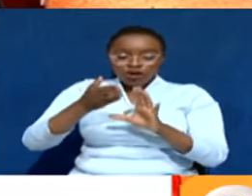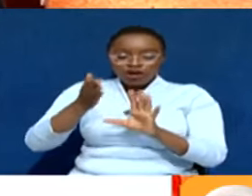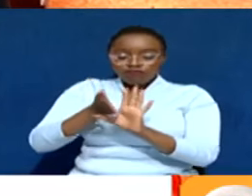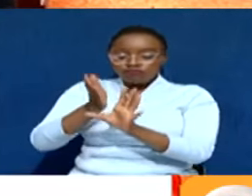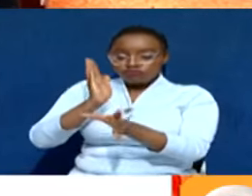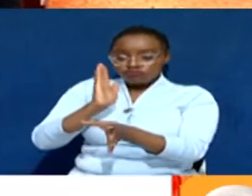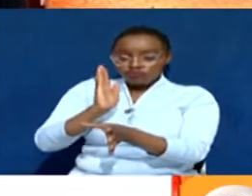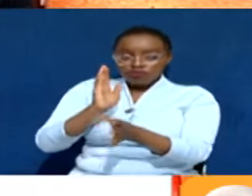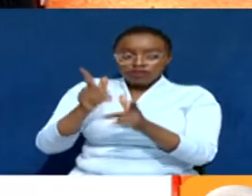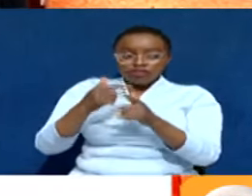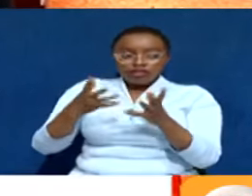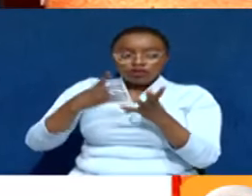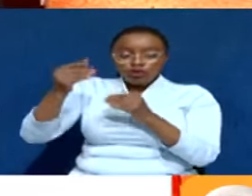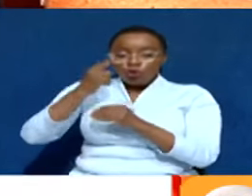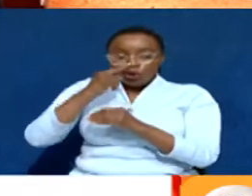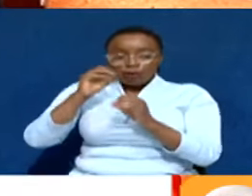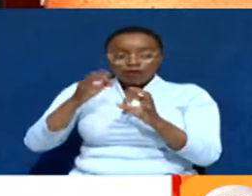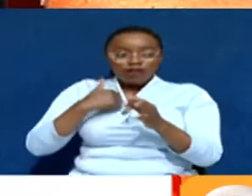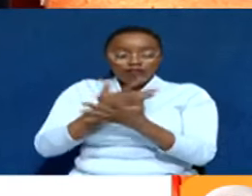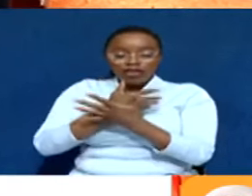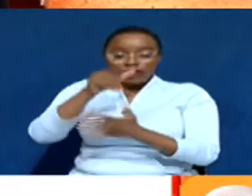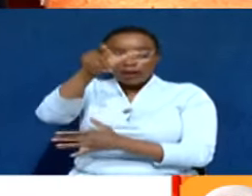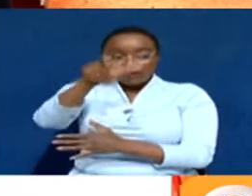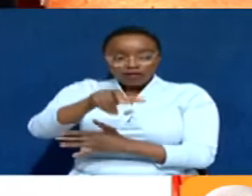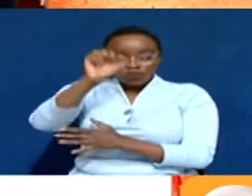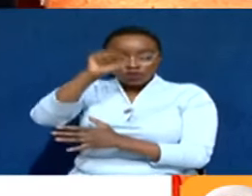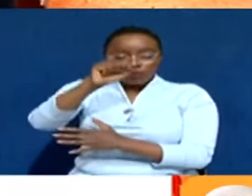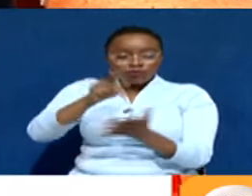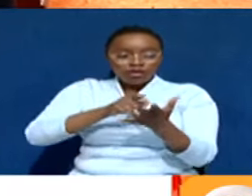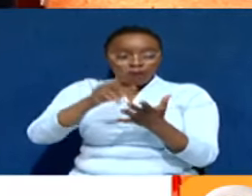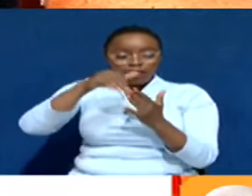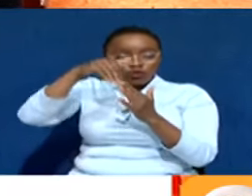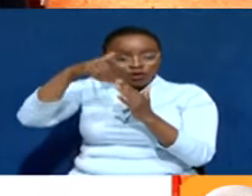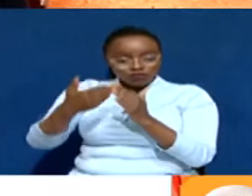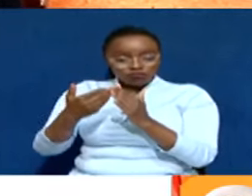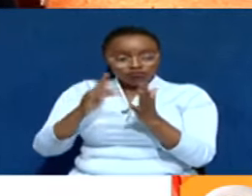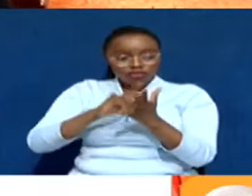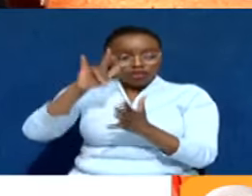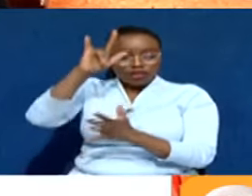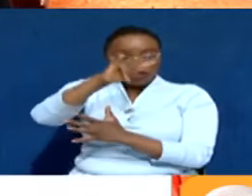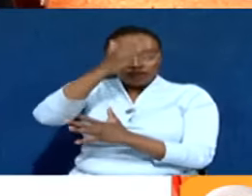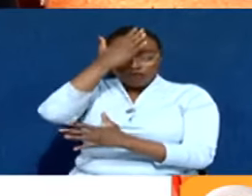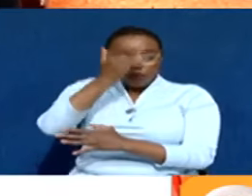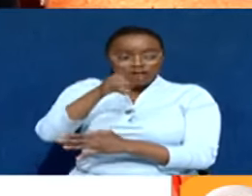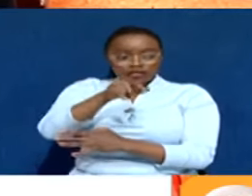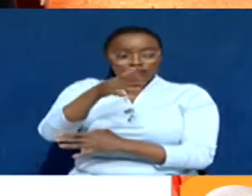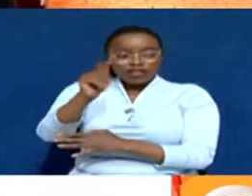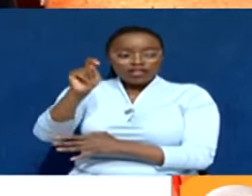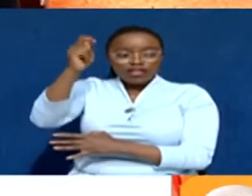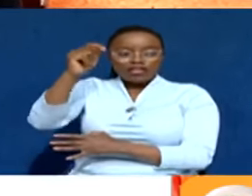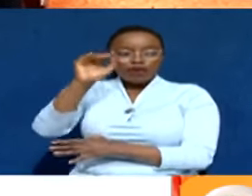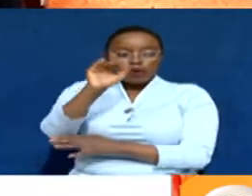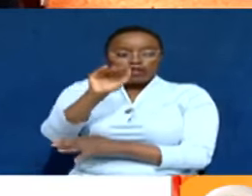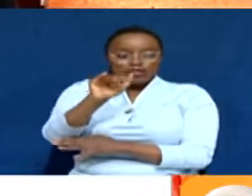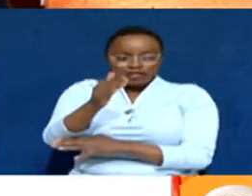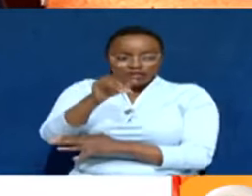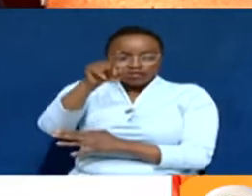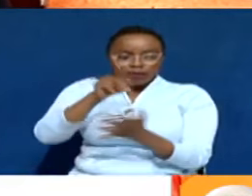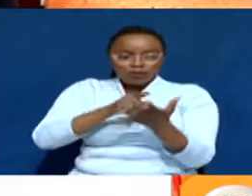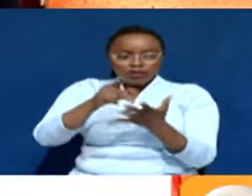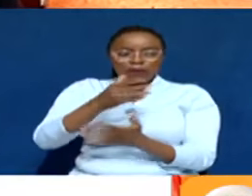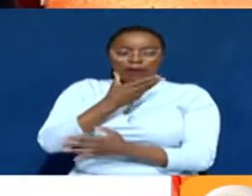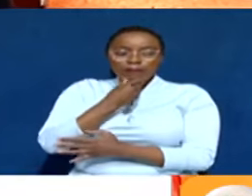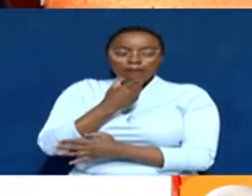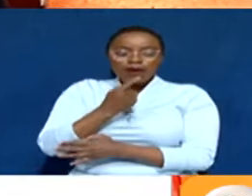flight exit, you go back home. If you have anyone that can pay your flight ticket, you go home. Because here in Kenya, they were demanding that I should pay that